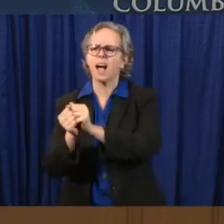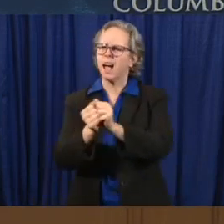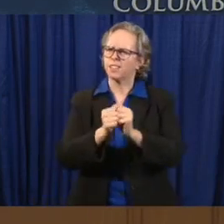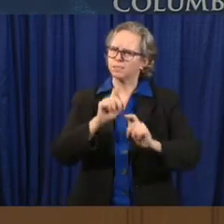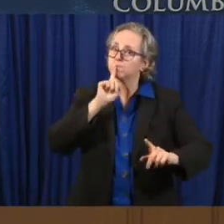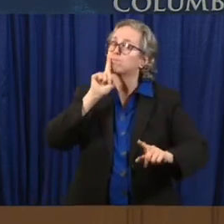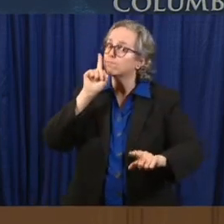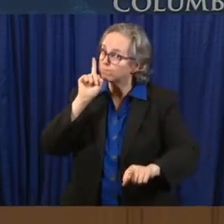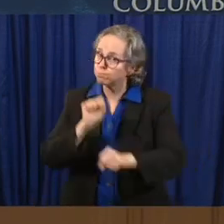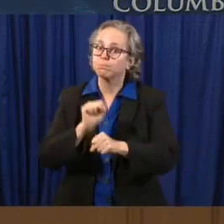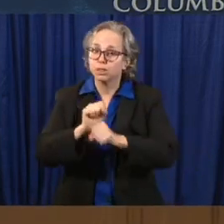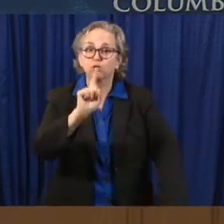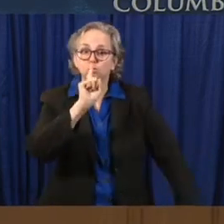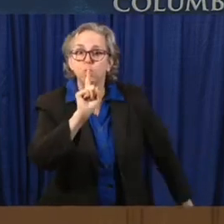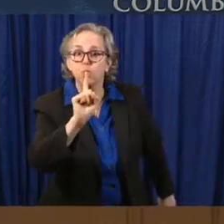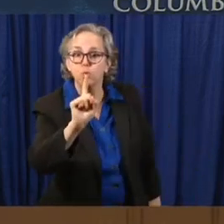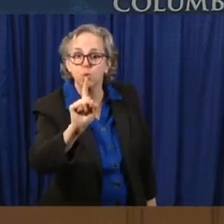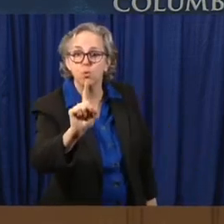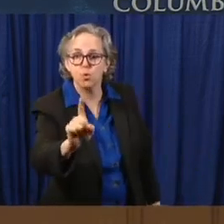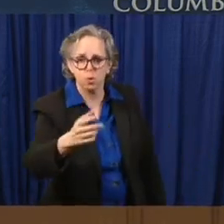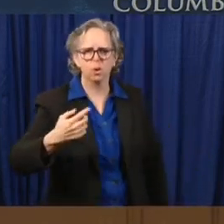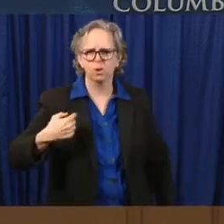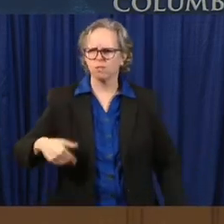you gotta rise,